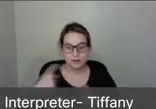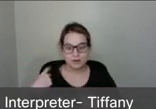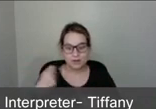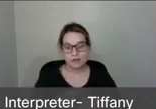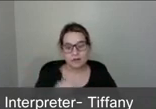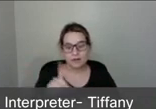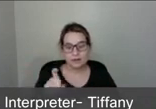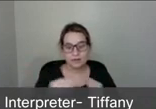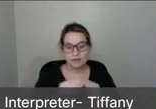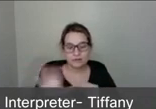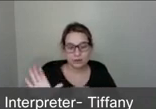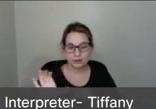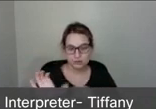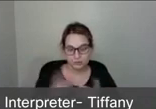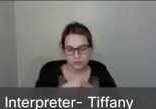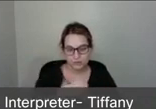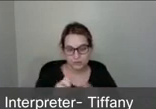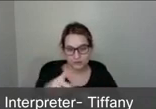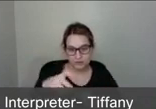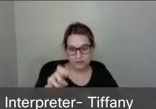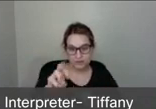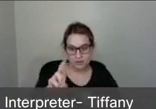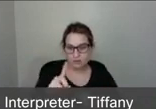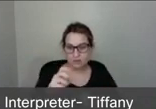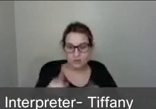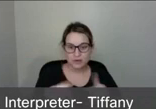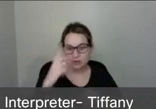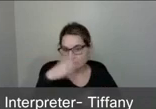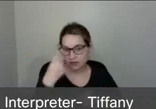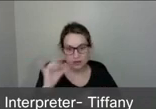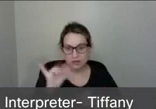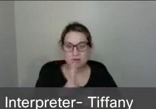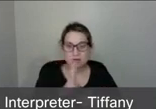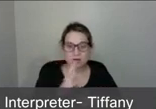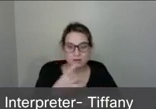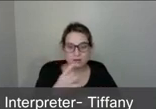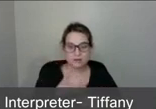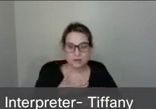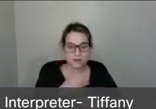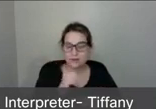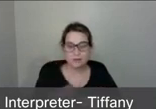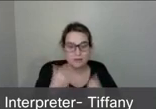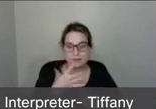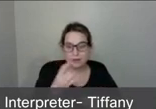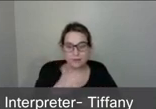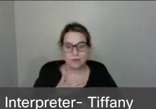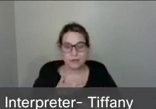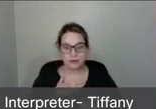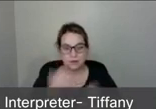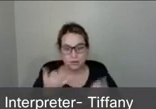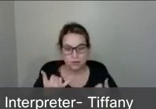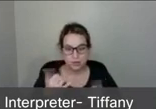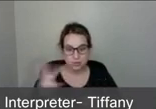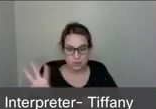primarily conservative city like Peoria. People didn't look like me, they didn't talk like me, and certainly didn't live like me. Currently, West Valley